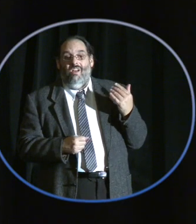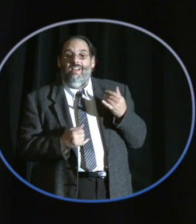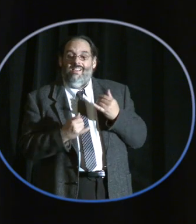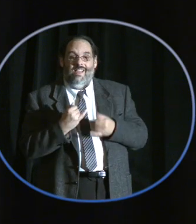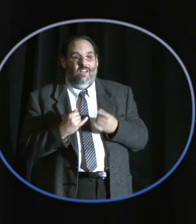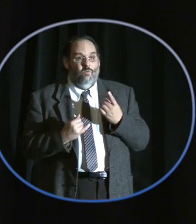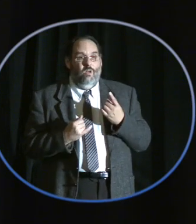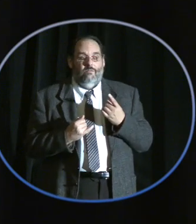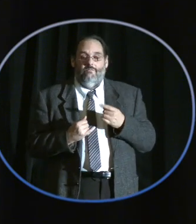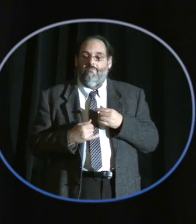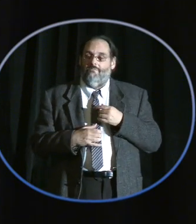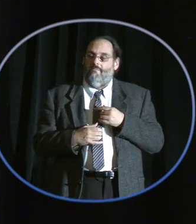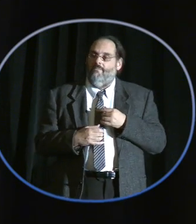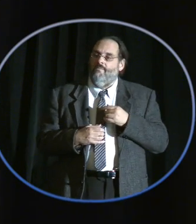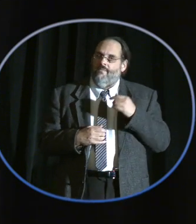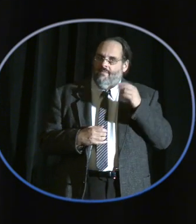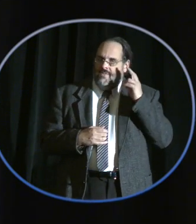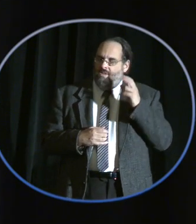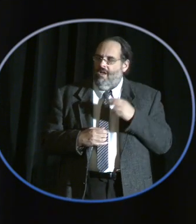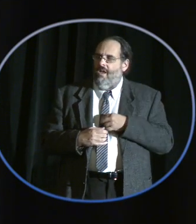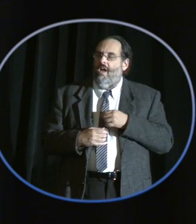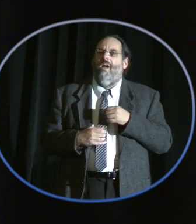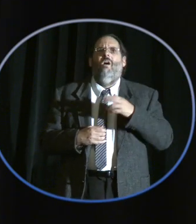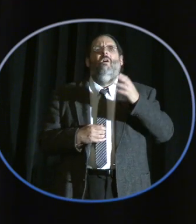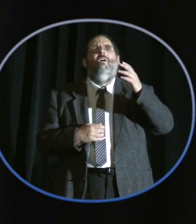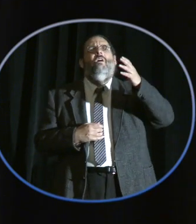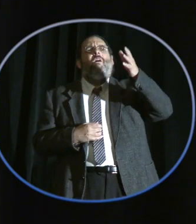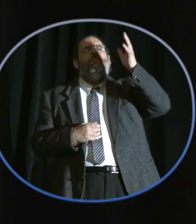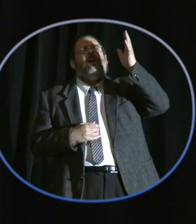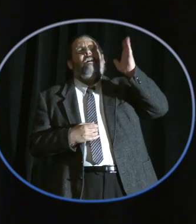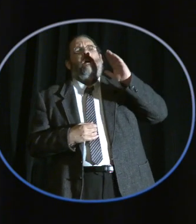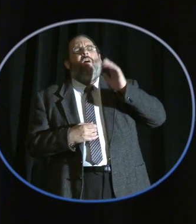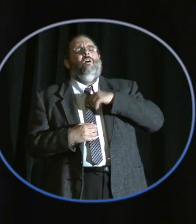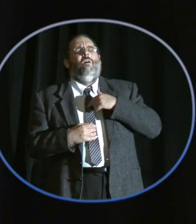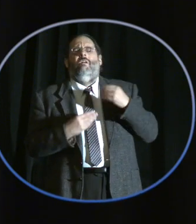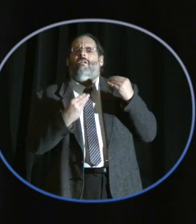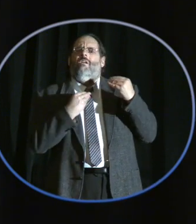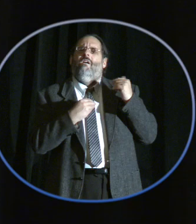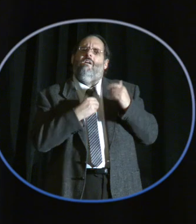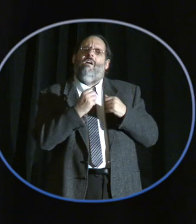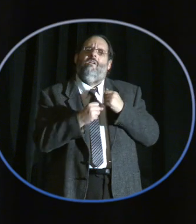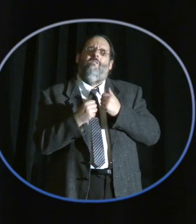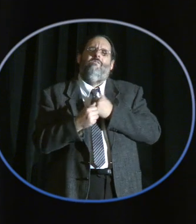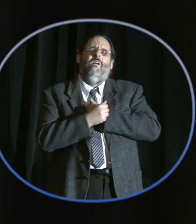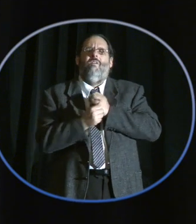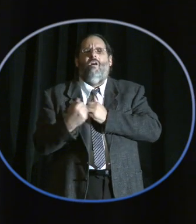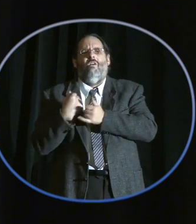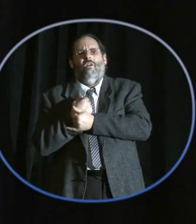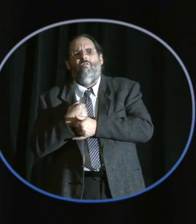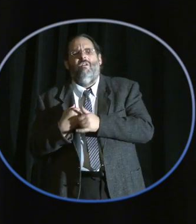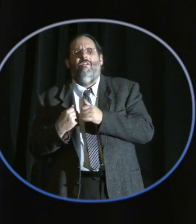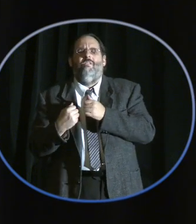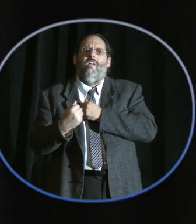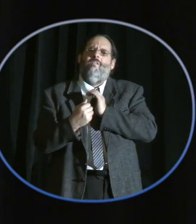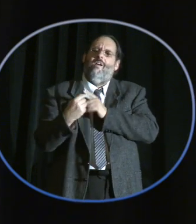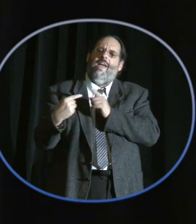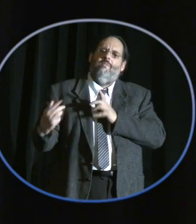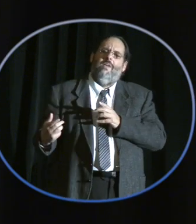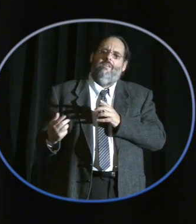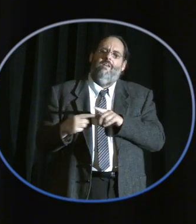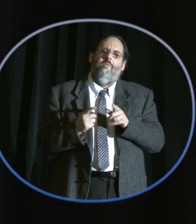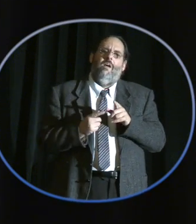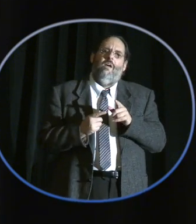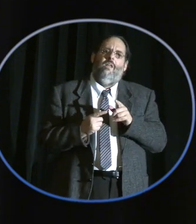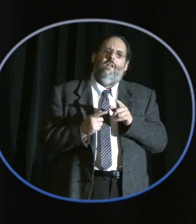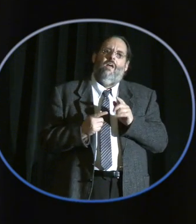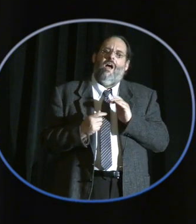last prayer. Our Heavenly Father, we have been taught all our lives to love our country and our enemies. But it